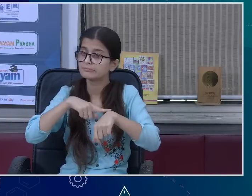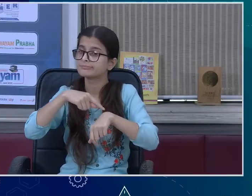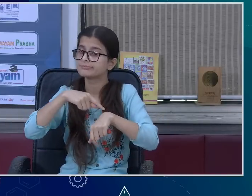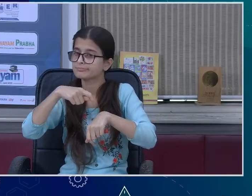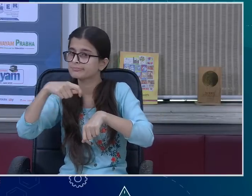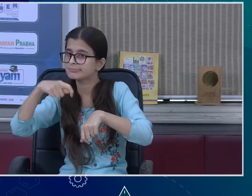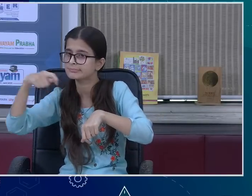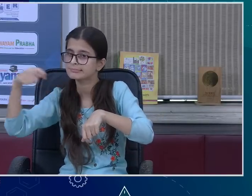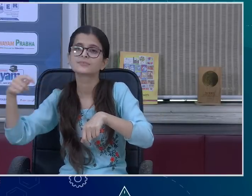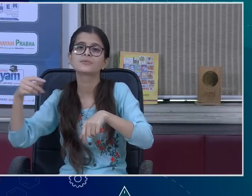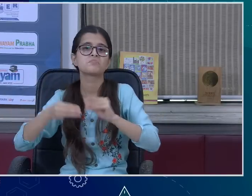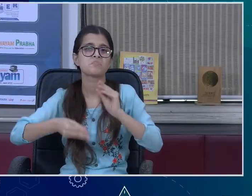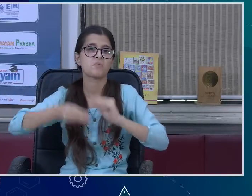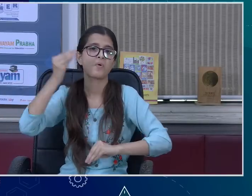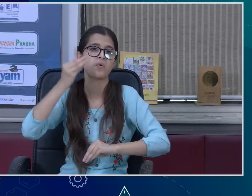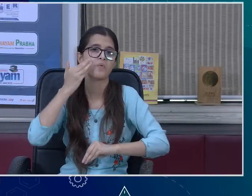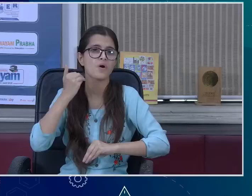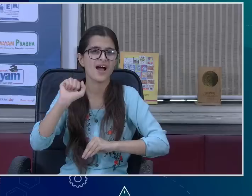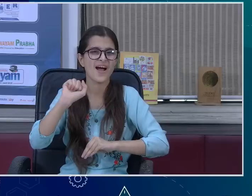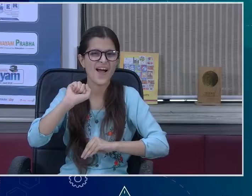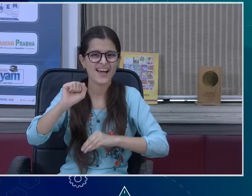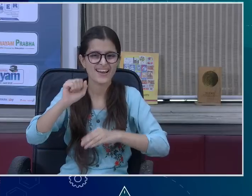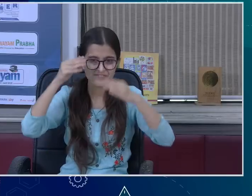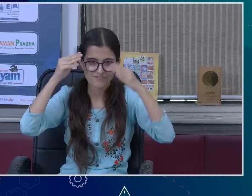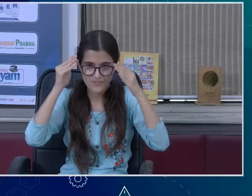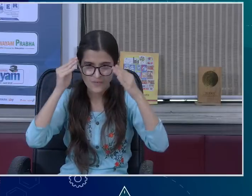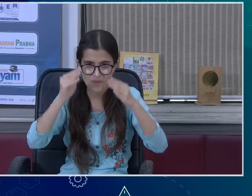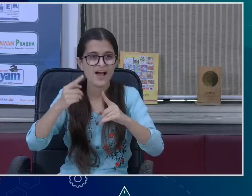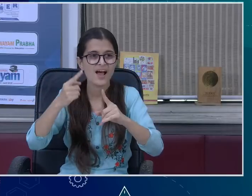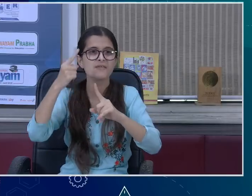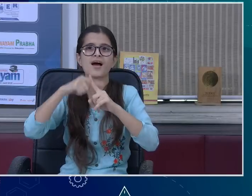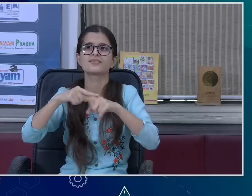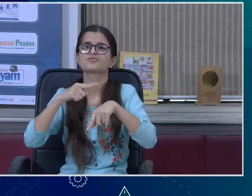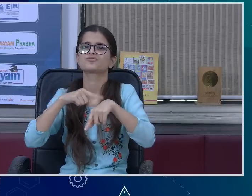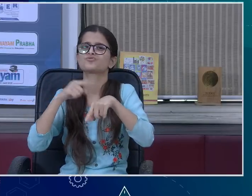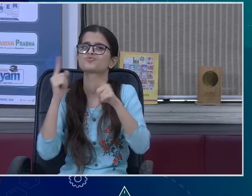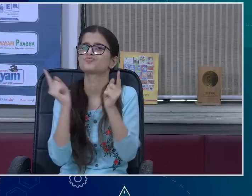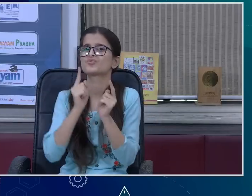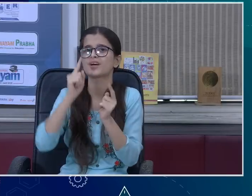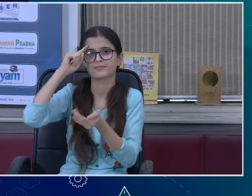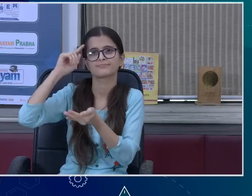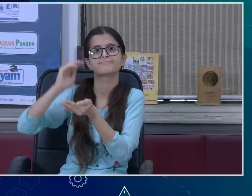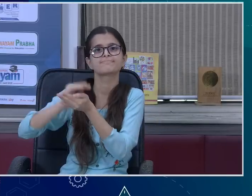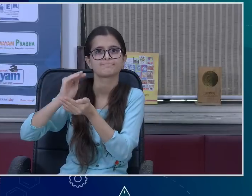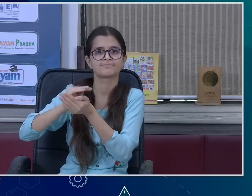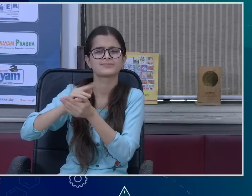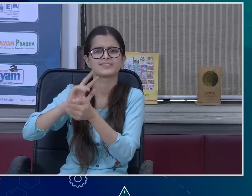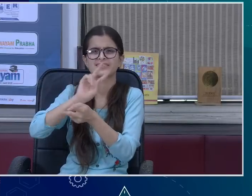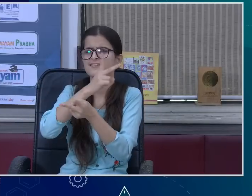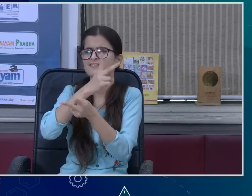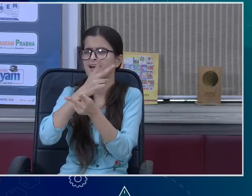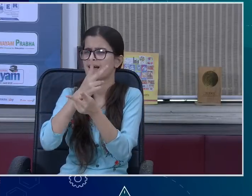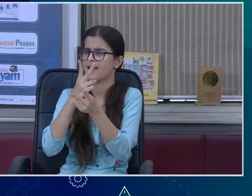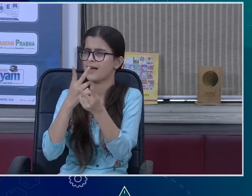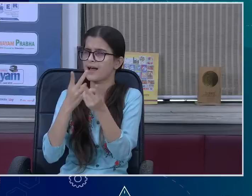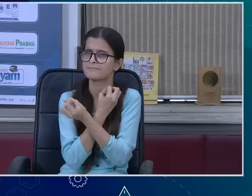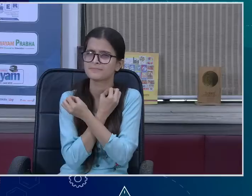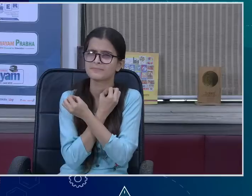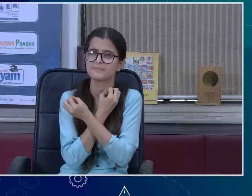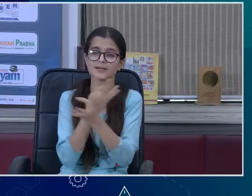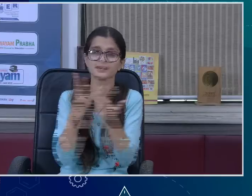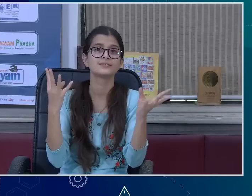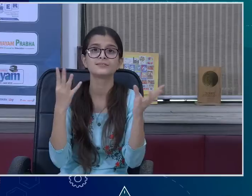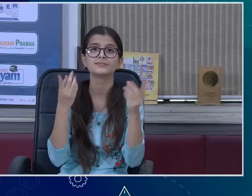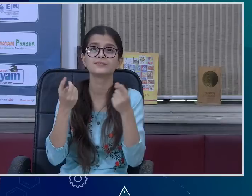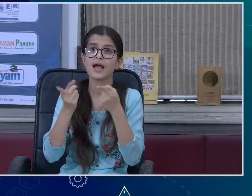and that short-term memory, and also sometimes they cannot read fast, and many things are there. So what you have to